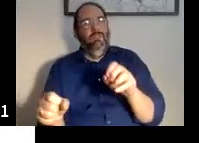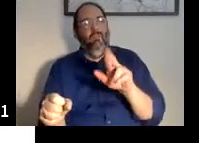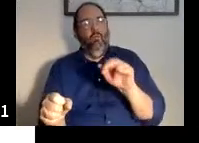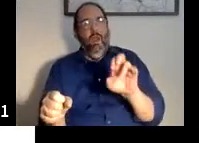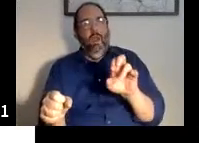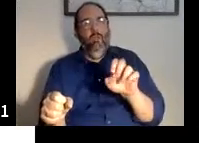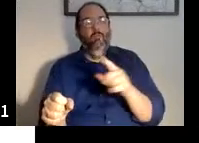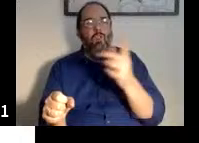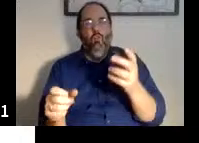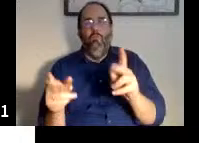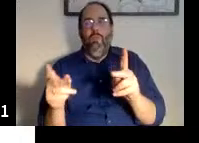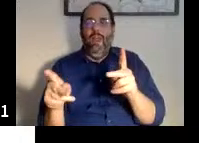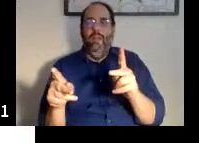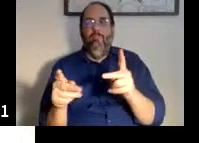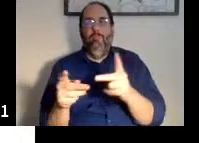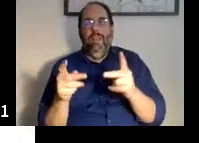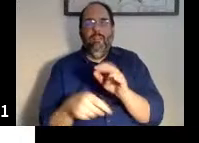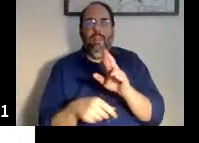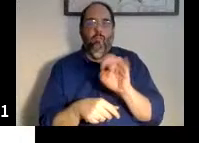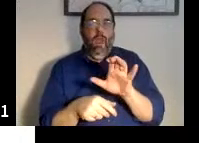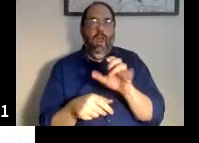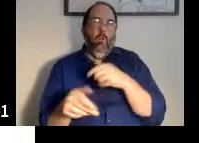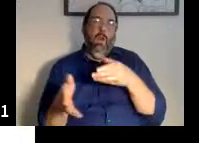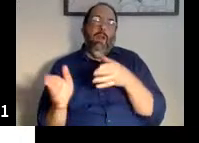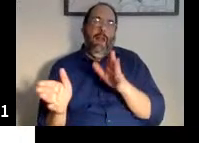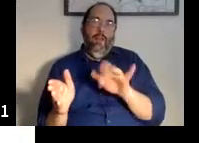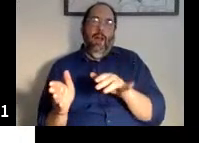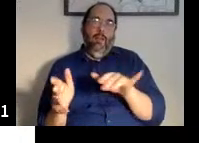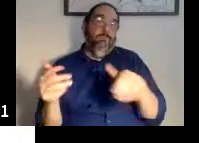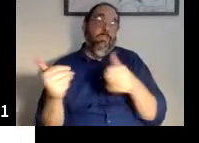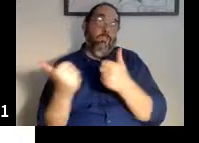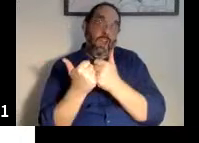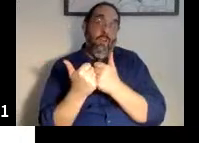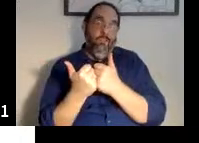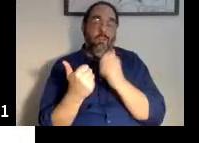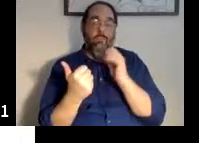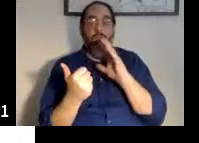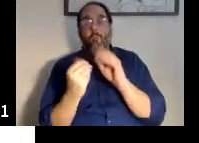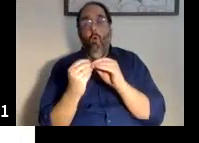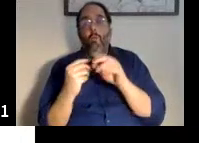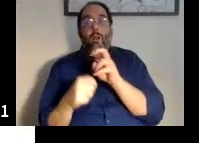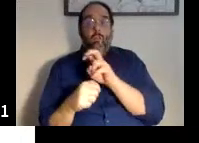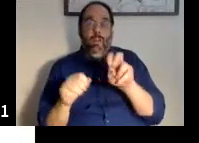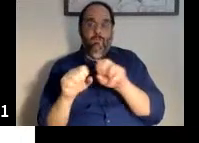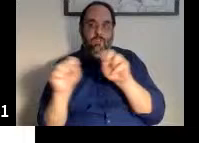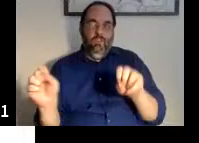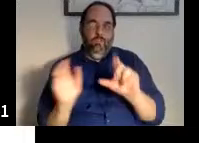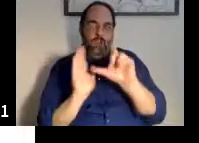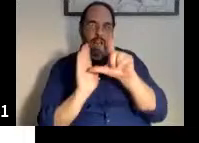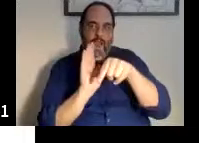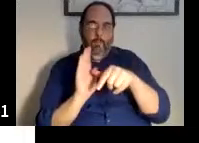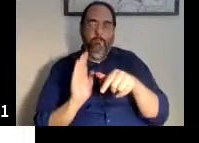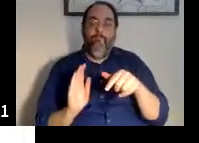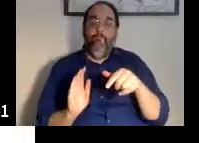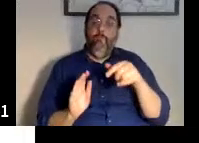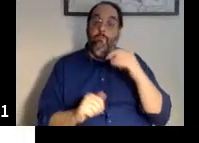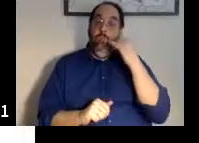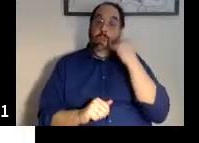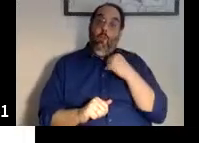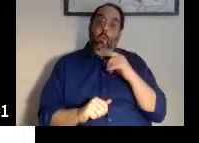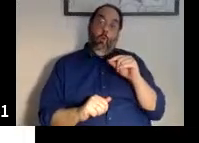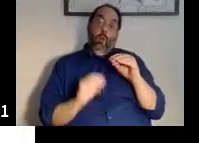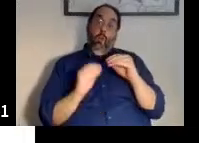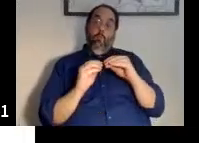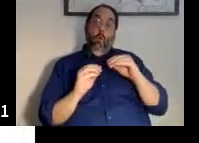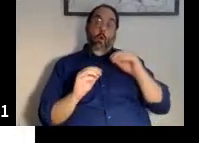few areas that we permit something like this. It can be very challenging. I'll be talking more about transfer systems coming up. If you had 20 or more elevated